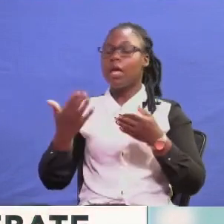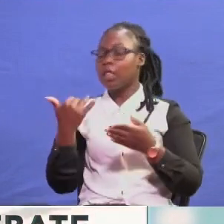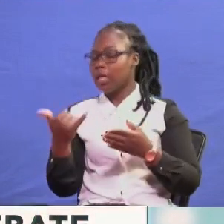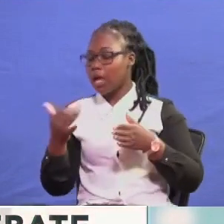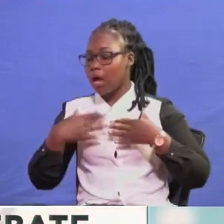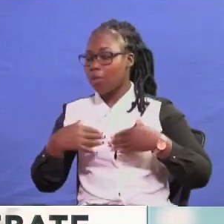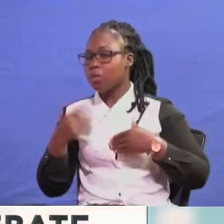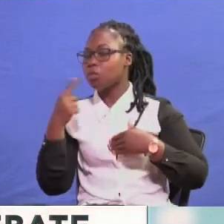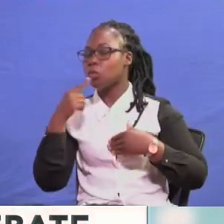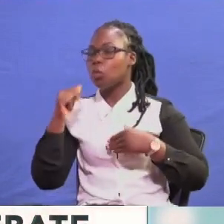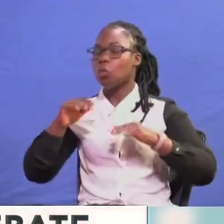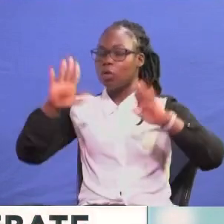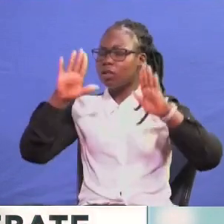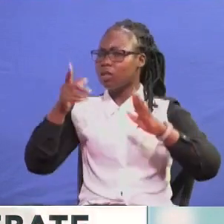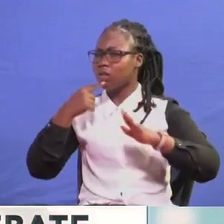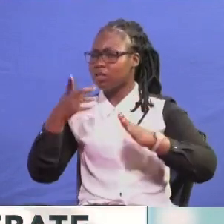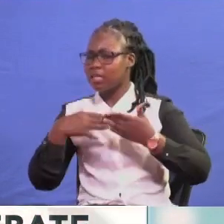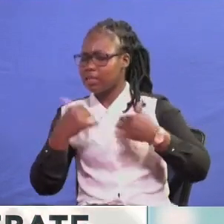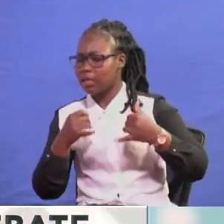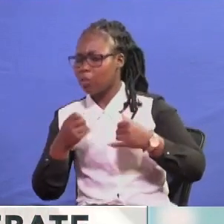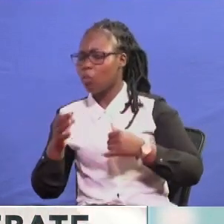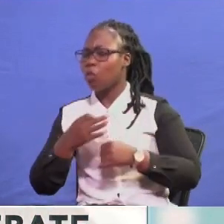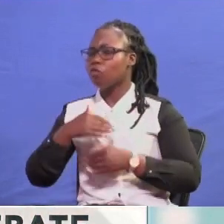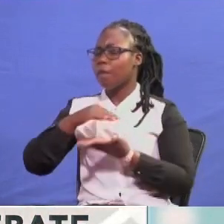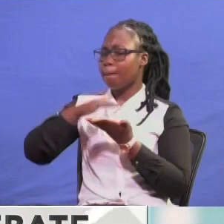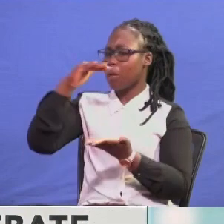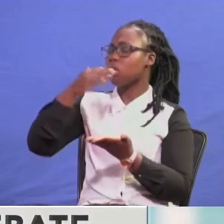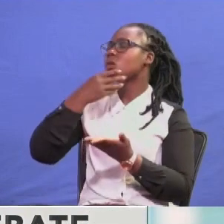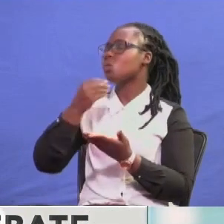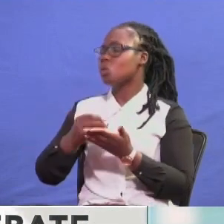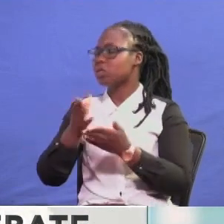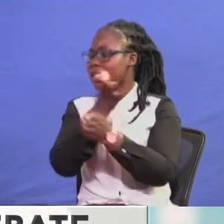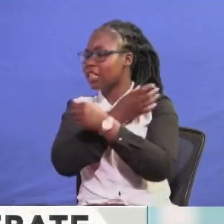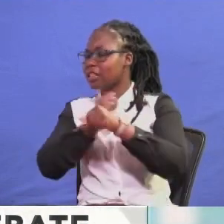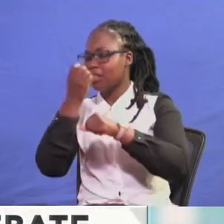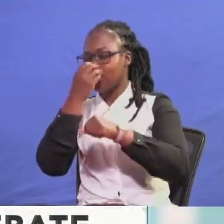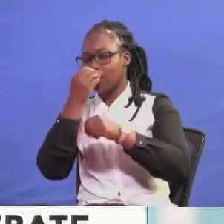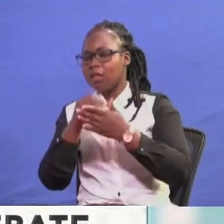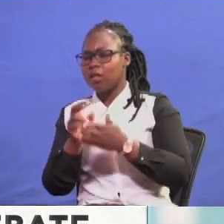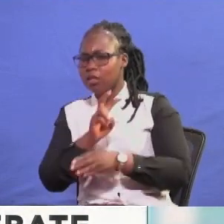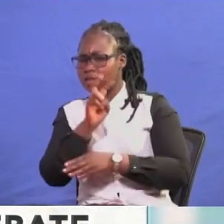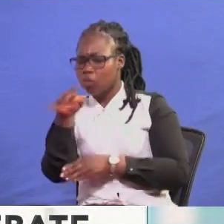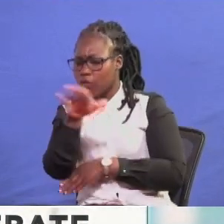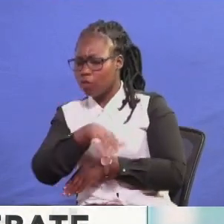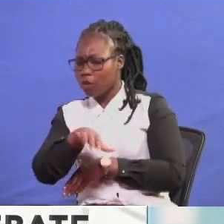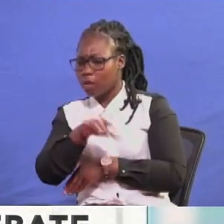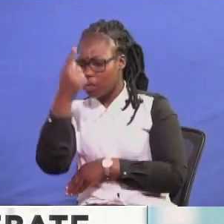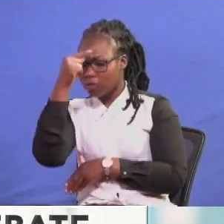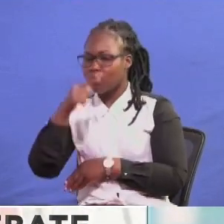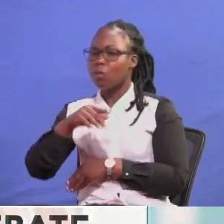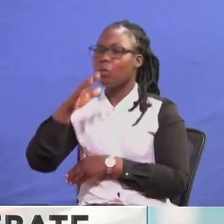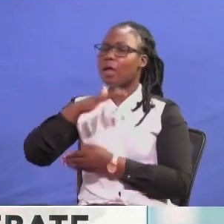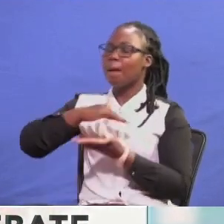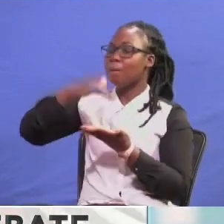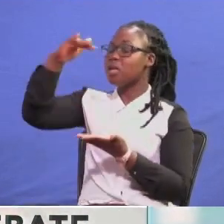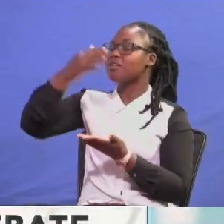campaigned, you said it's a game of the big boys, and William Ruto, the president, is looking for spaces for the big boys, for the who's